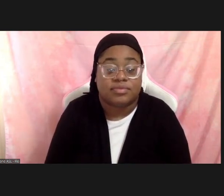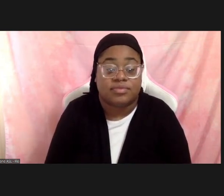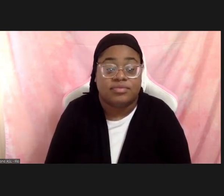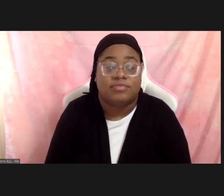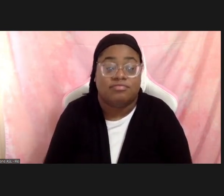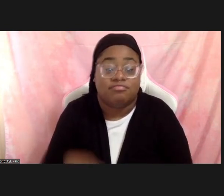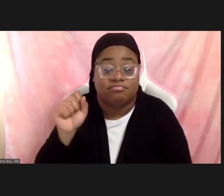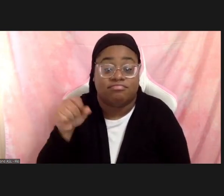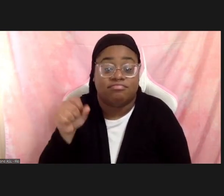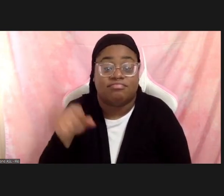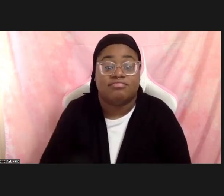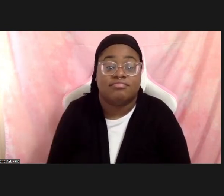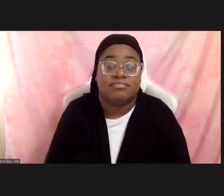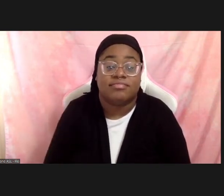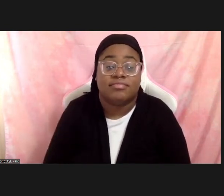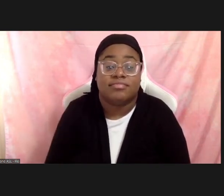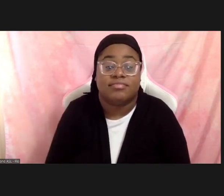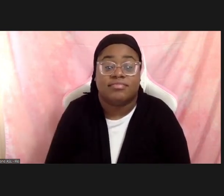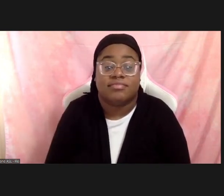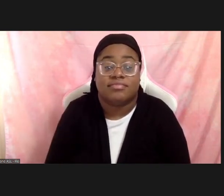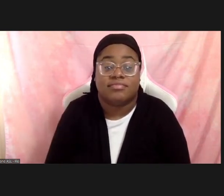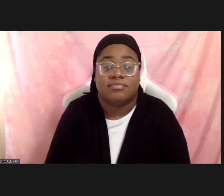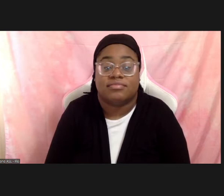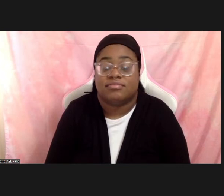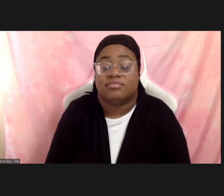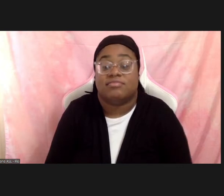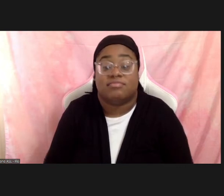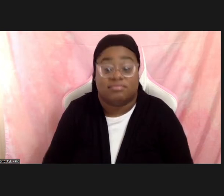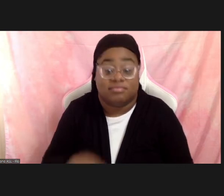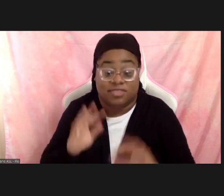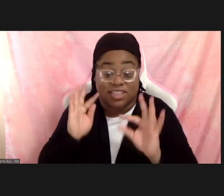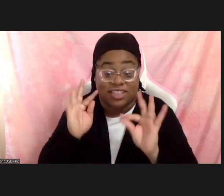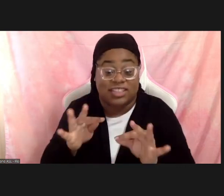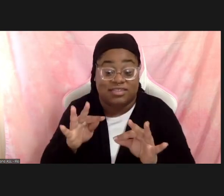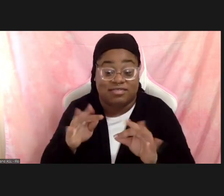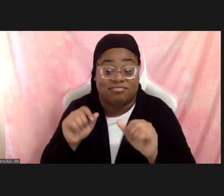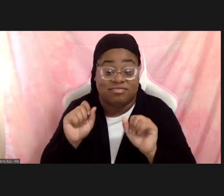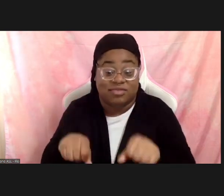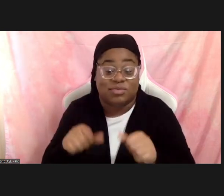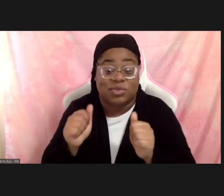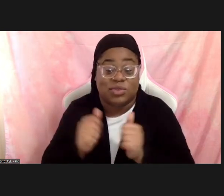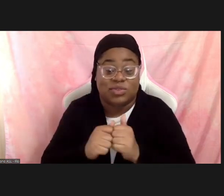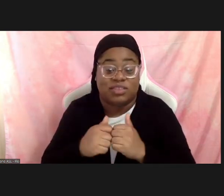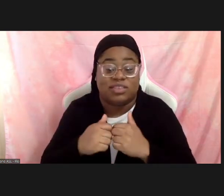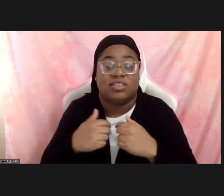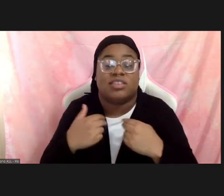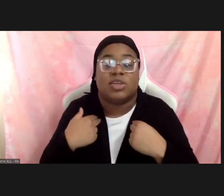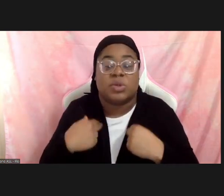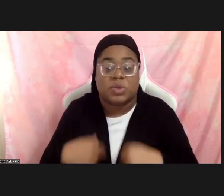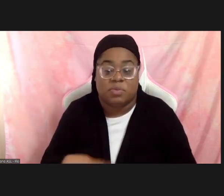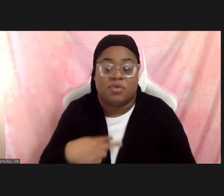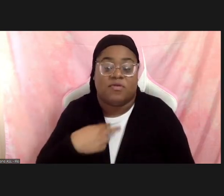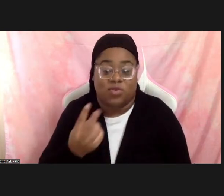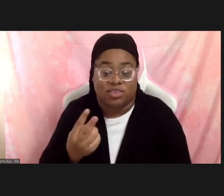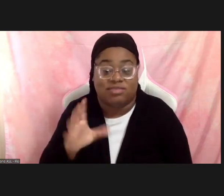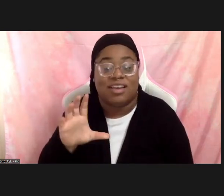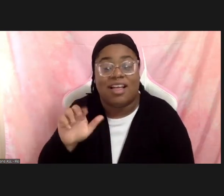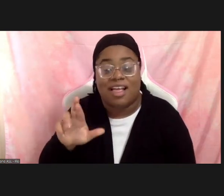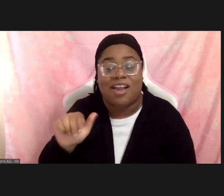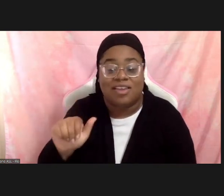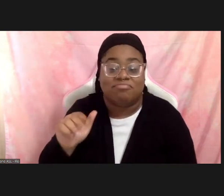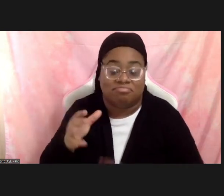Yes, it's definitely possible with the human voice, Clara says.